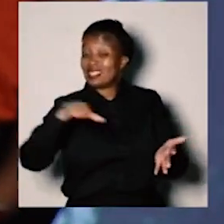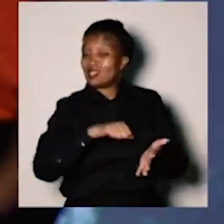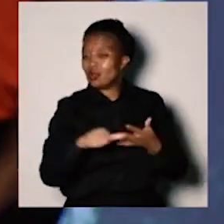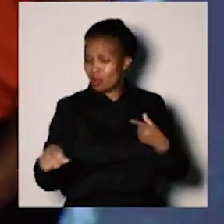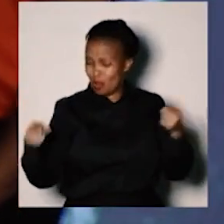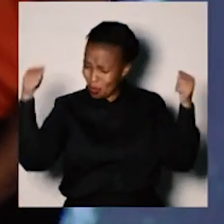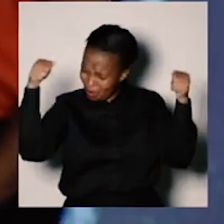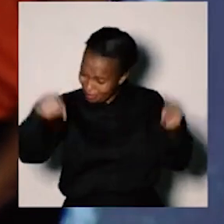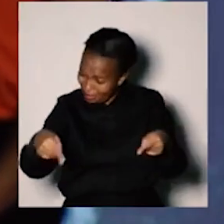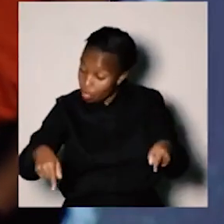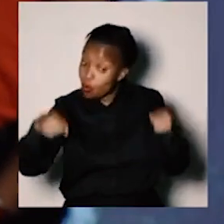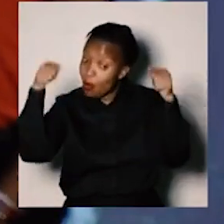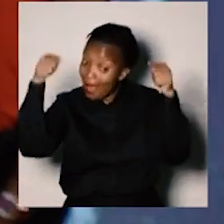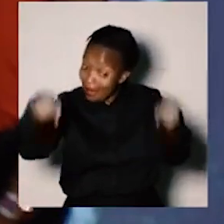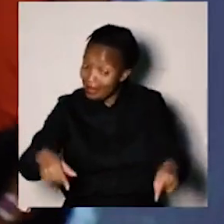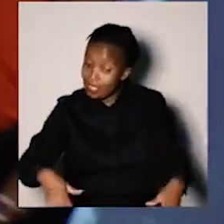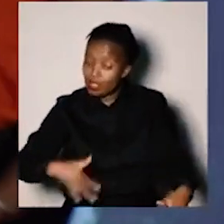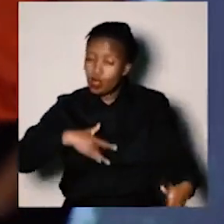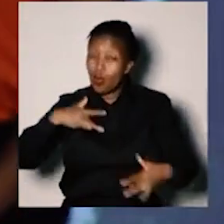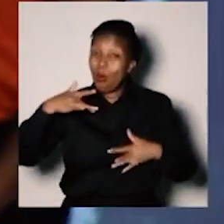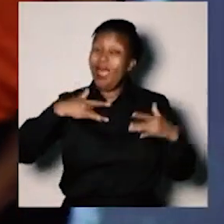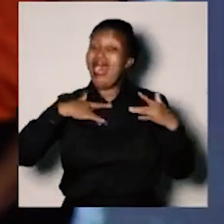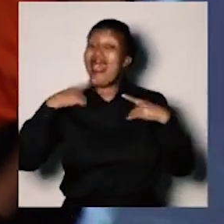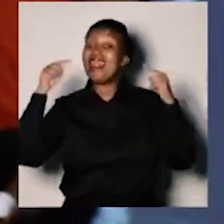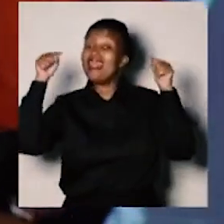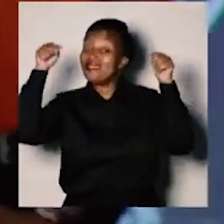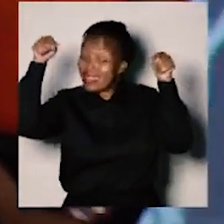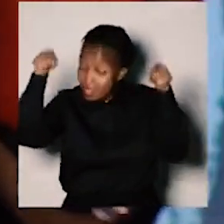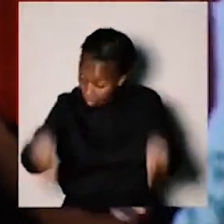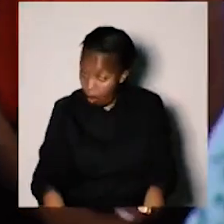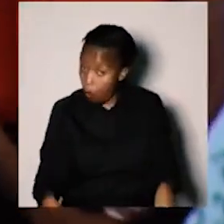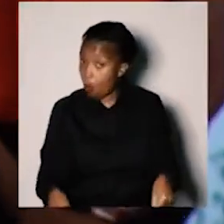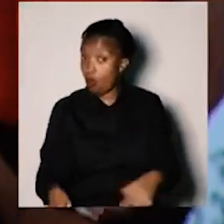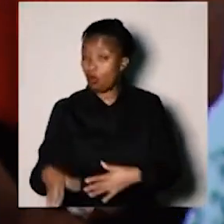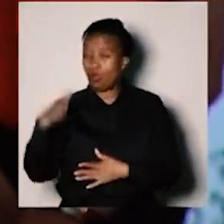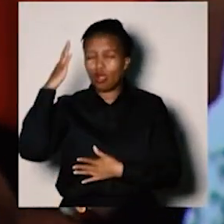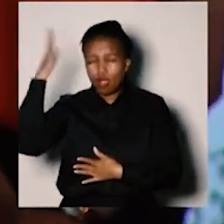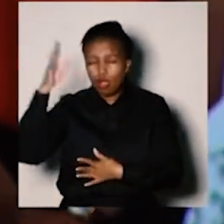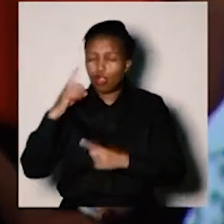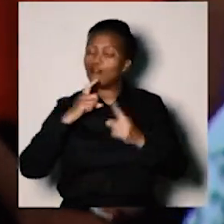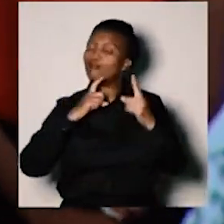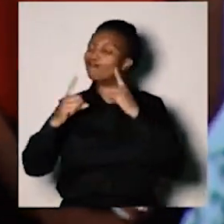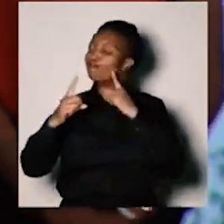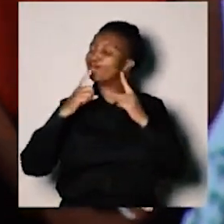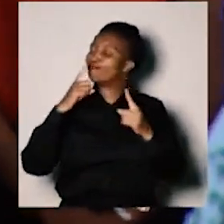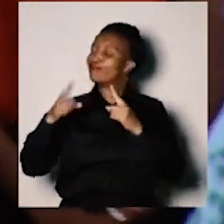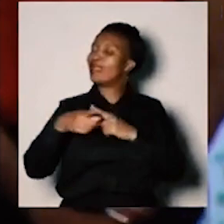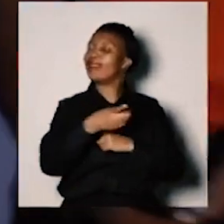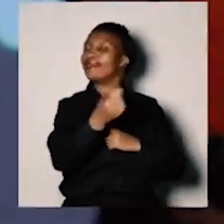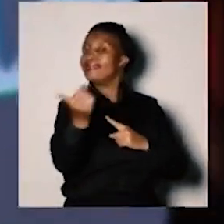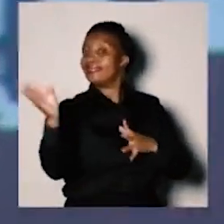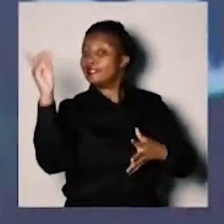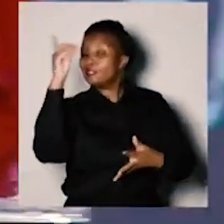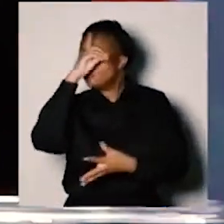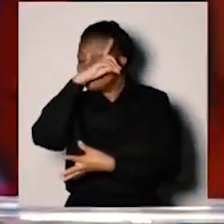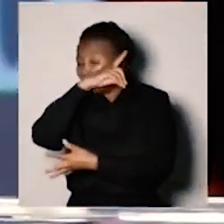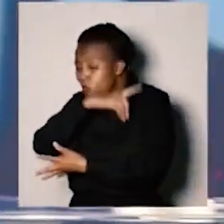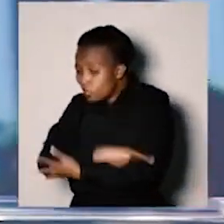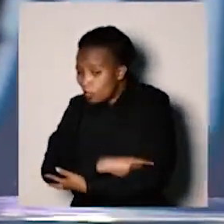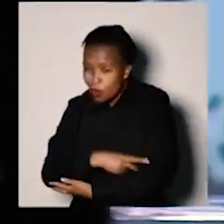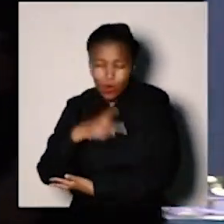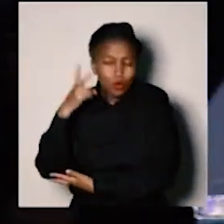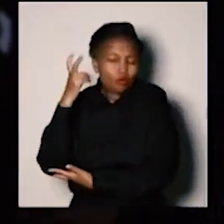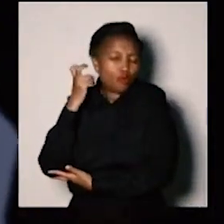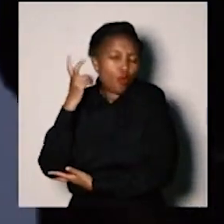now. You are alive today. You are in this place right now. God is speaking to you. Today, when you hear His voice, do